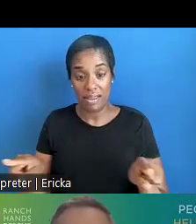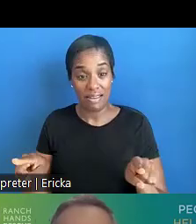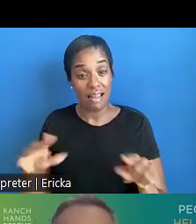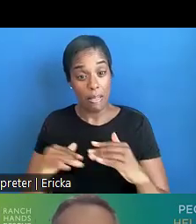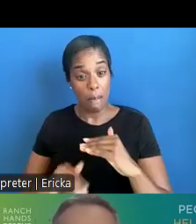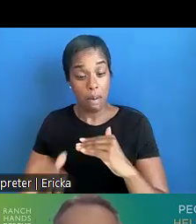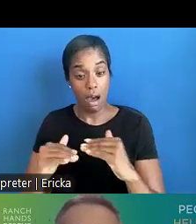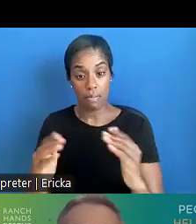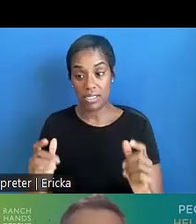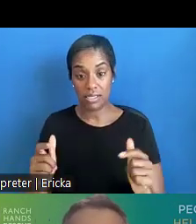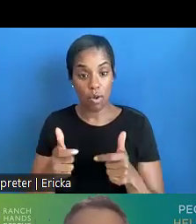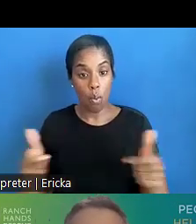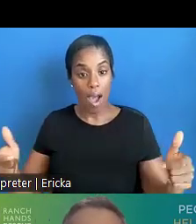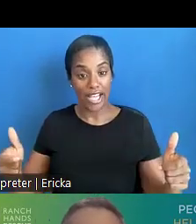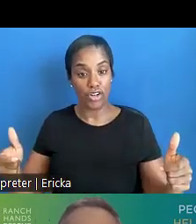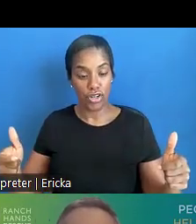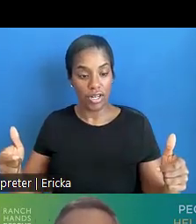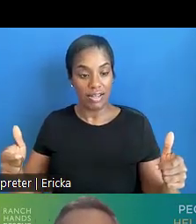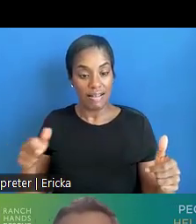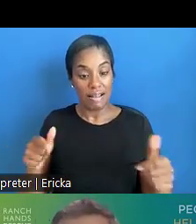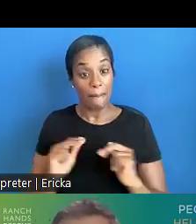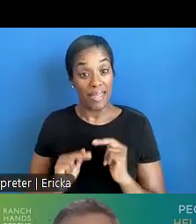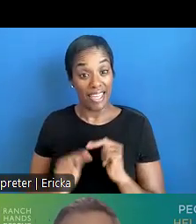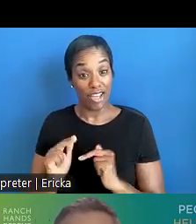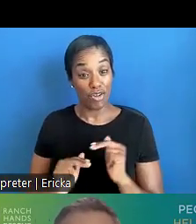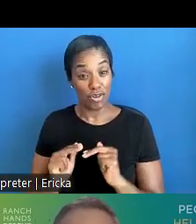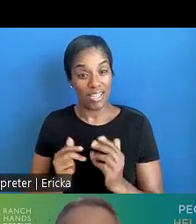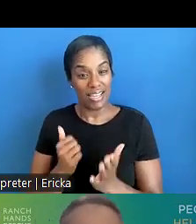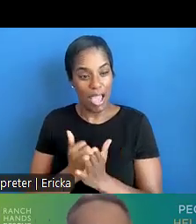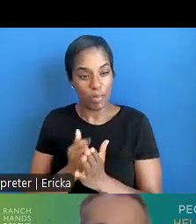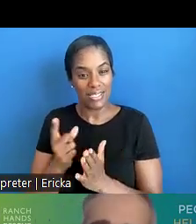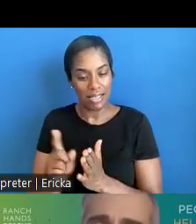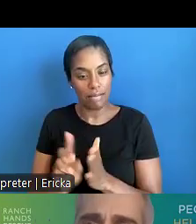us the opportunity and gives them the opportunity to reach those higher levels.